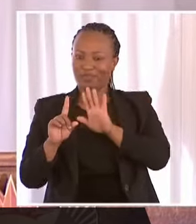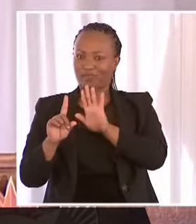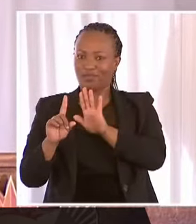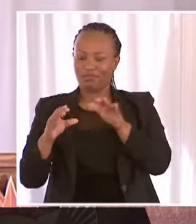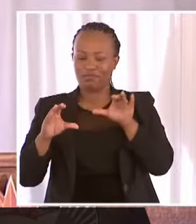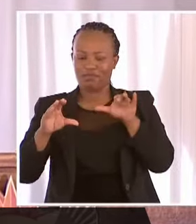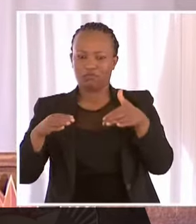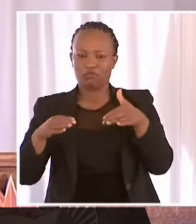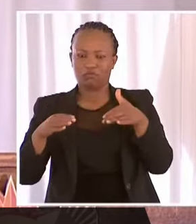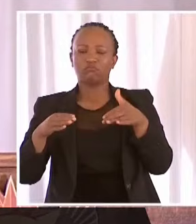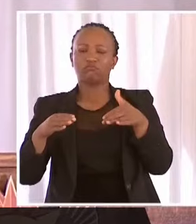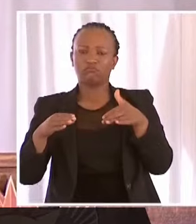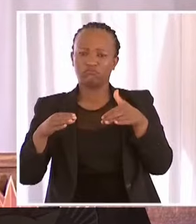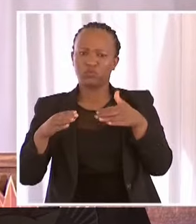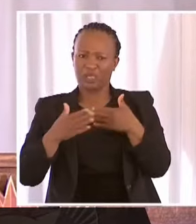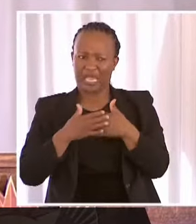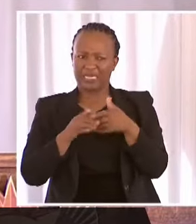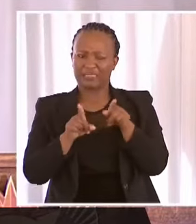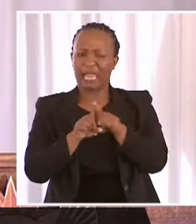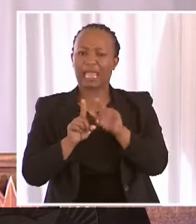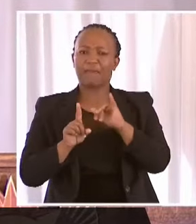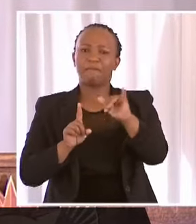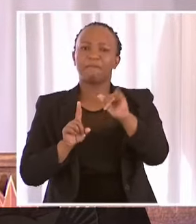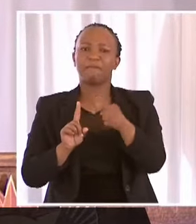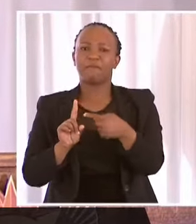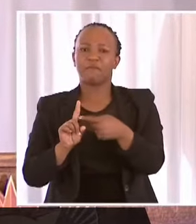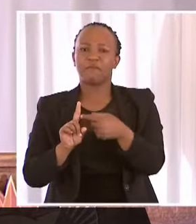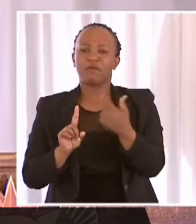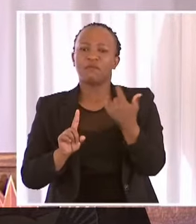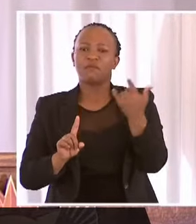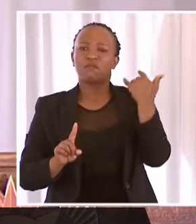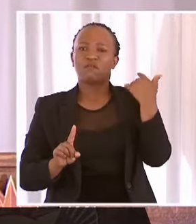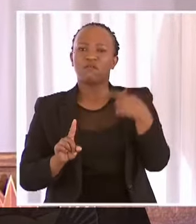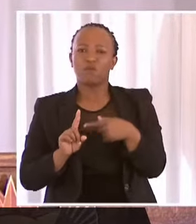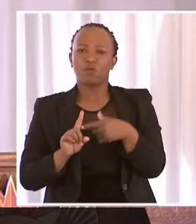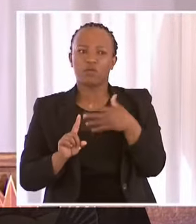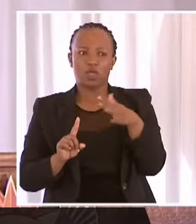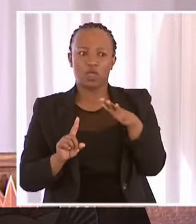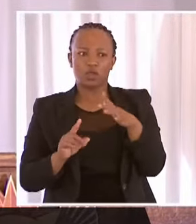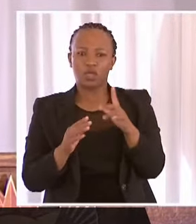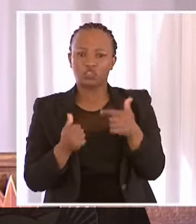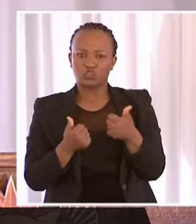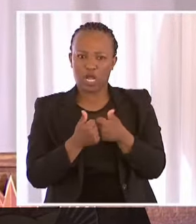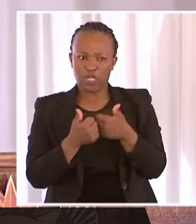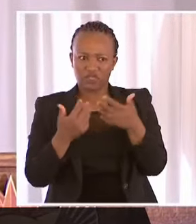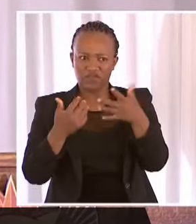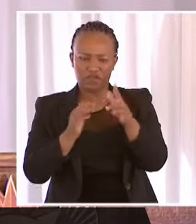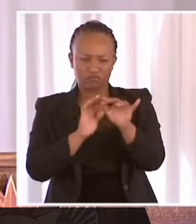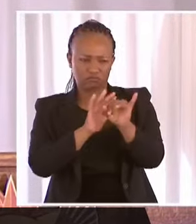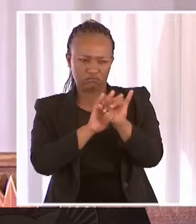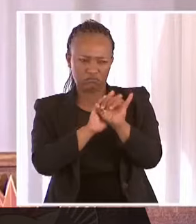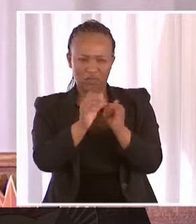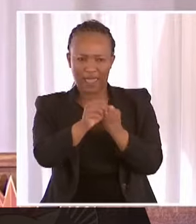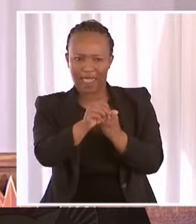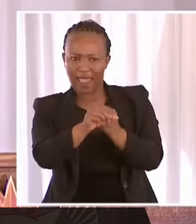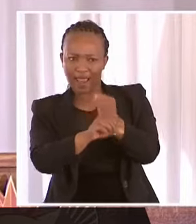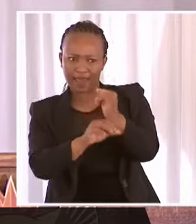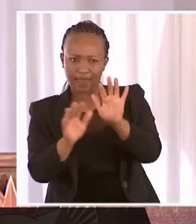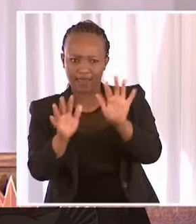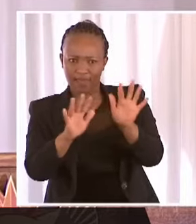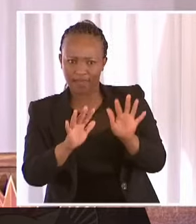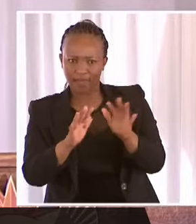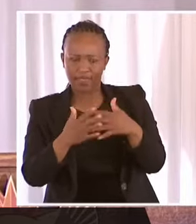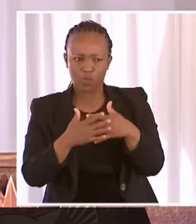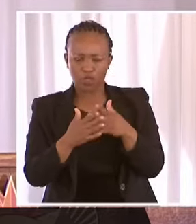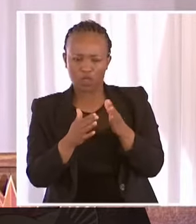the challenges, but also were able to outmaneuver them in a manner that delivered